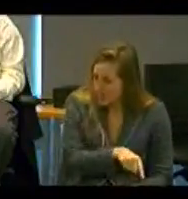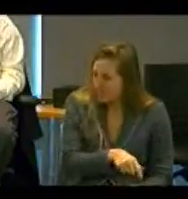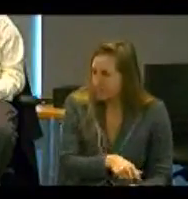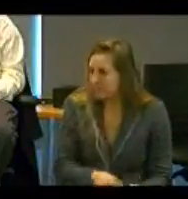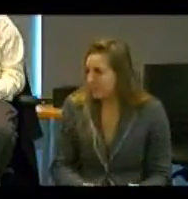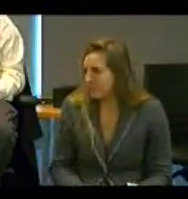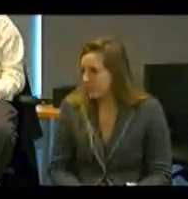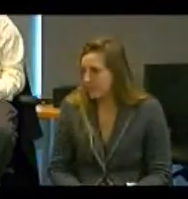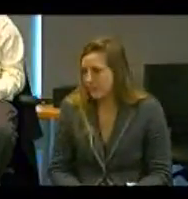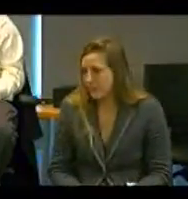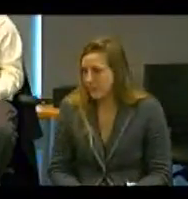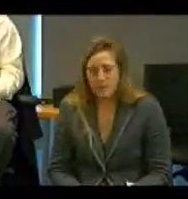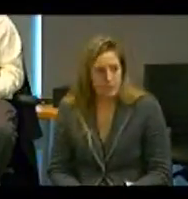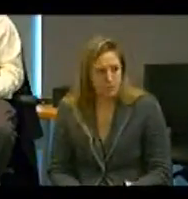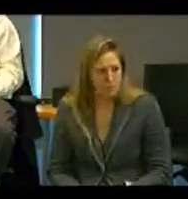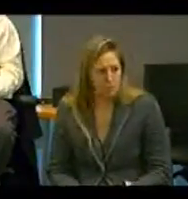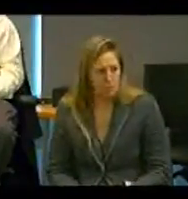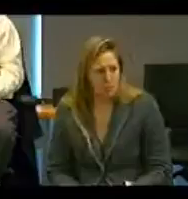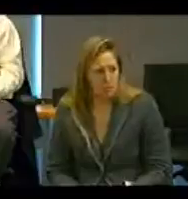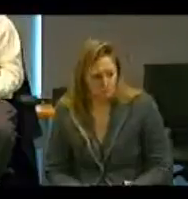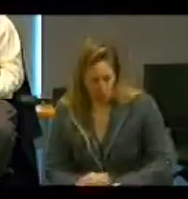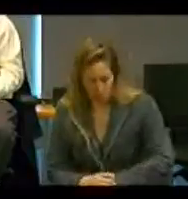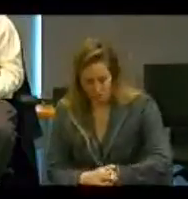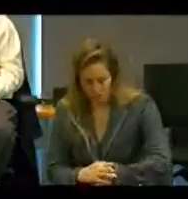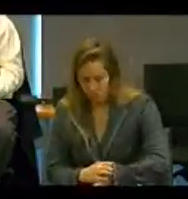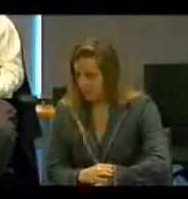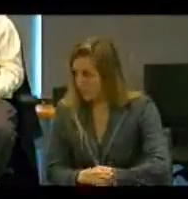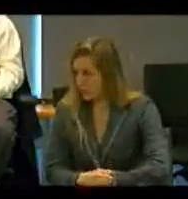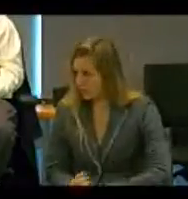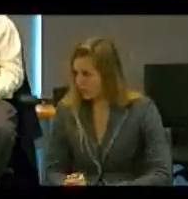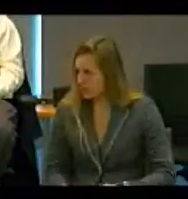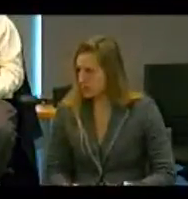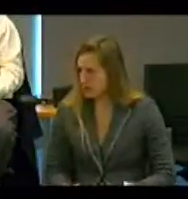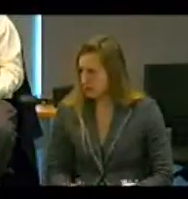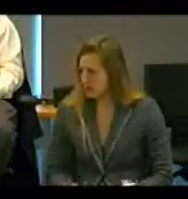Thank you very much. Mr. Wilson? Yes.